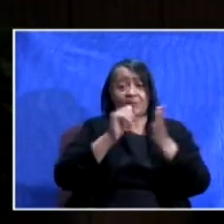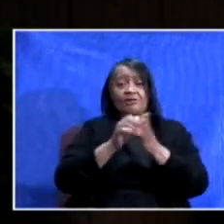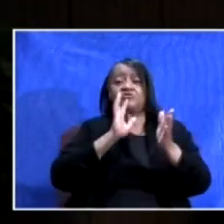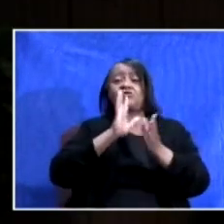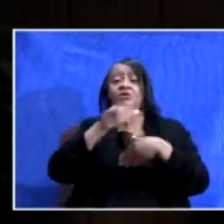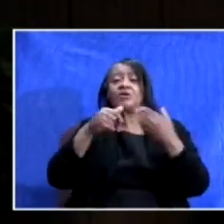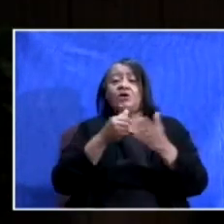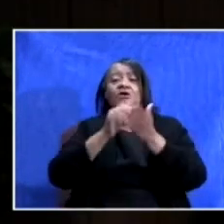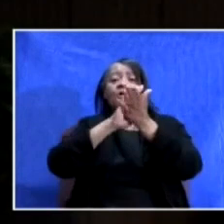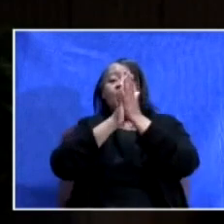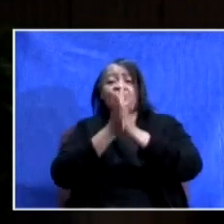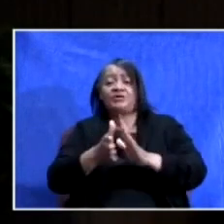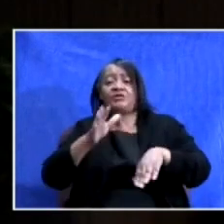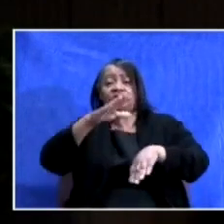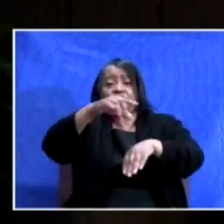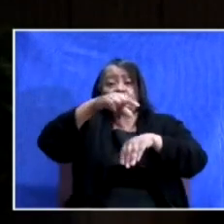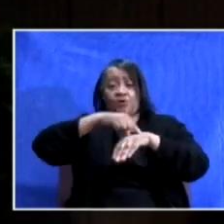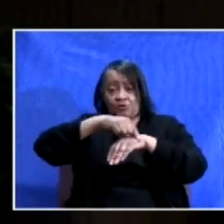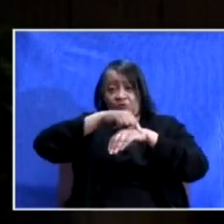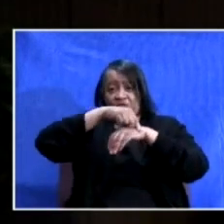Talked about peace on earth.